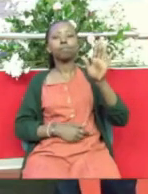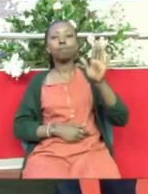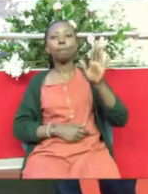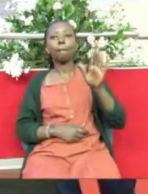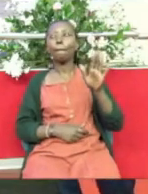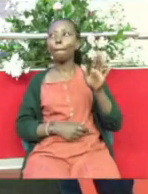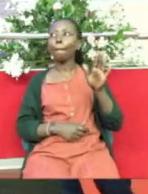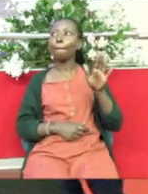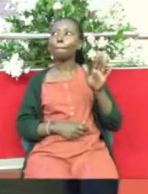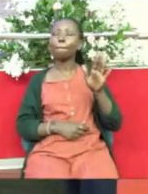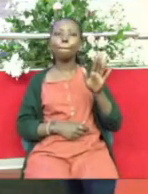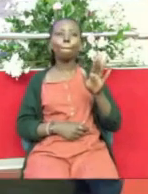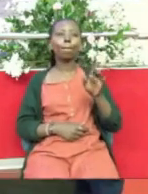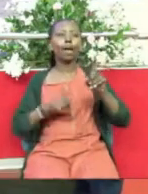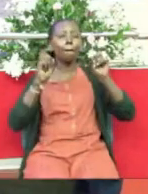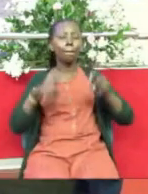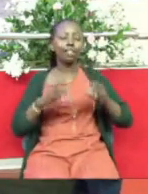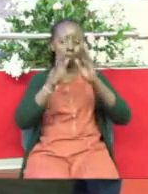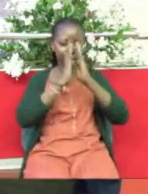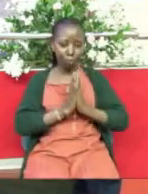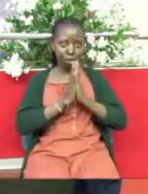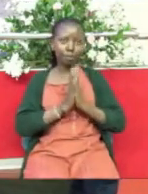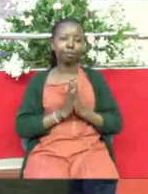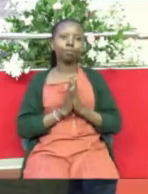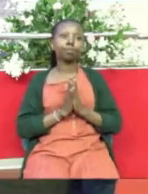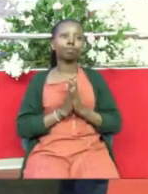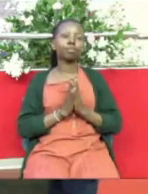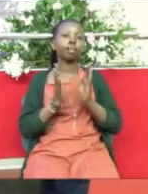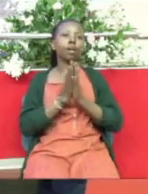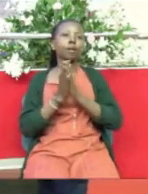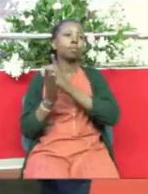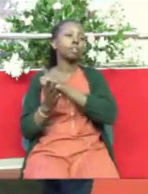kuwasiliana naye moja kwa moja. You need to pray. Lazima uombe. Praise the